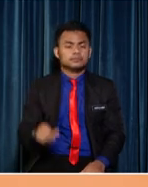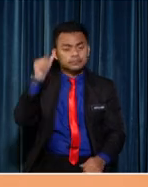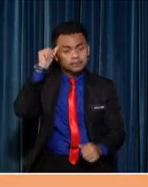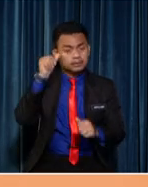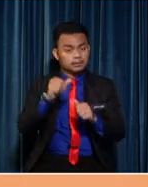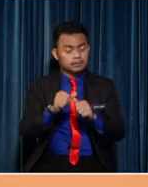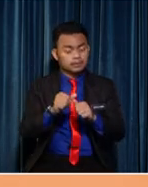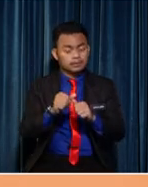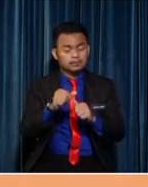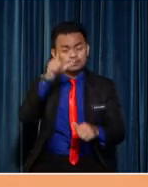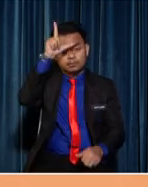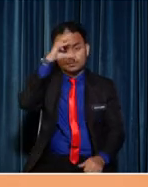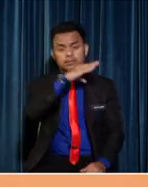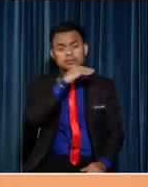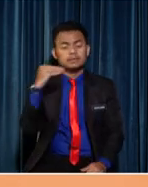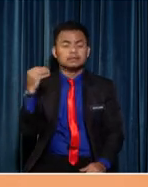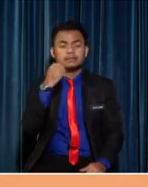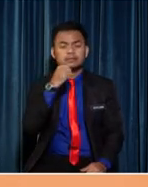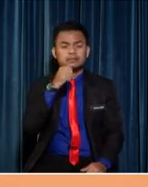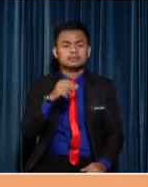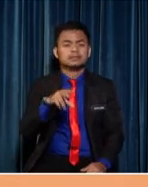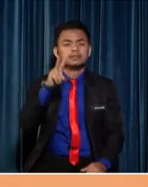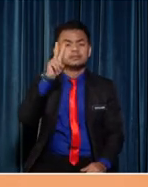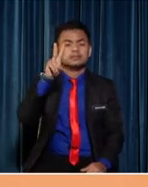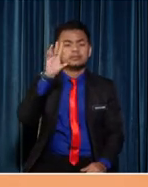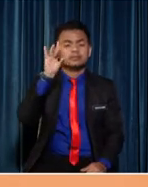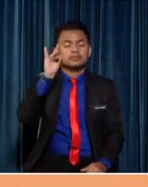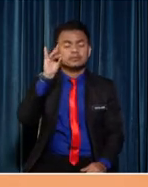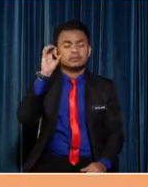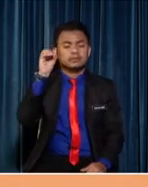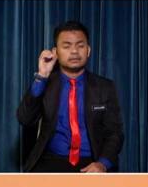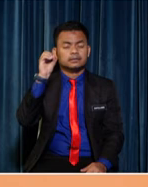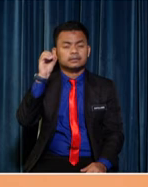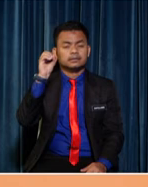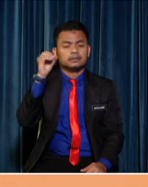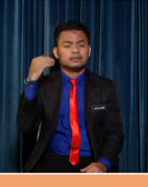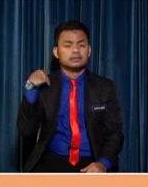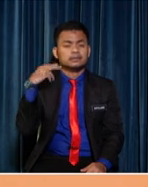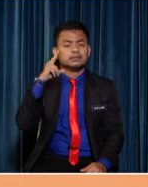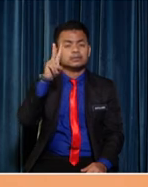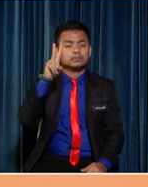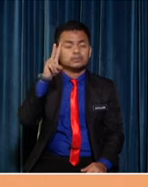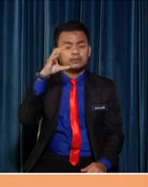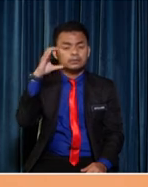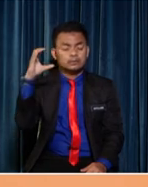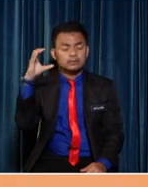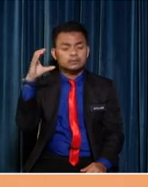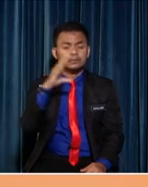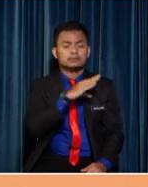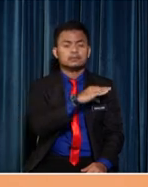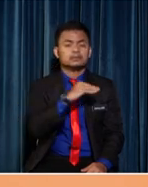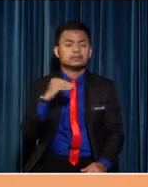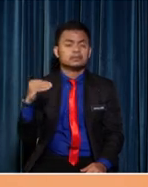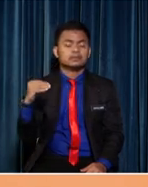Remember, boys and girls, 280 has two hundreds, and